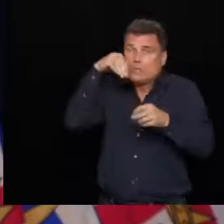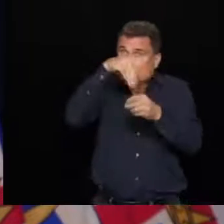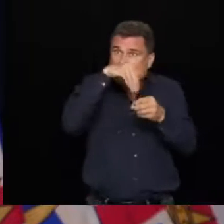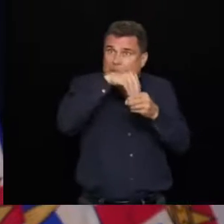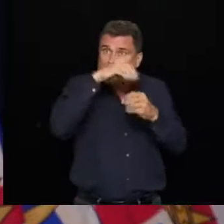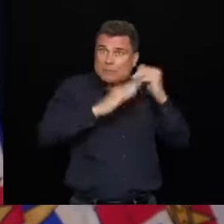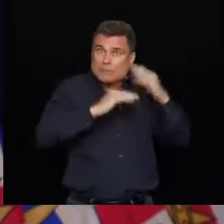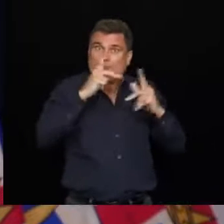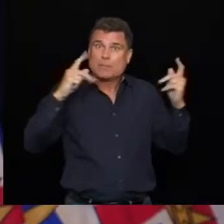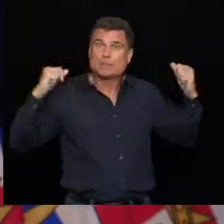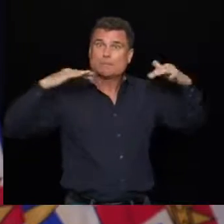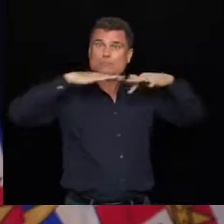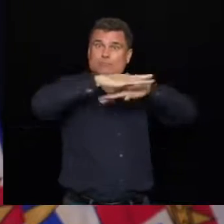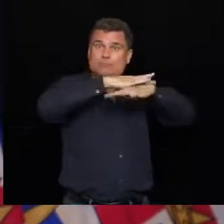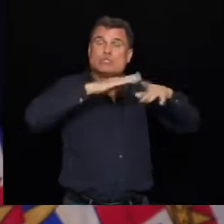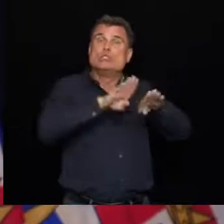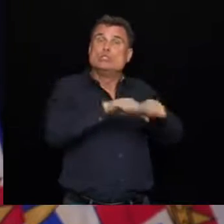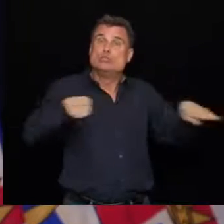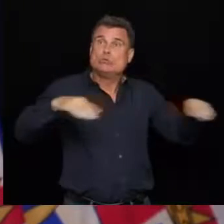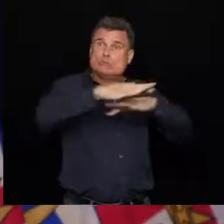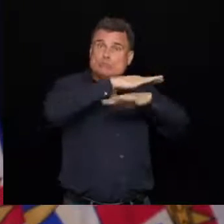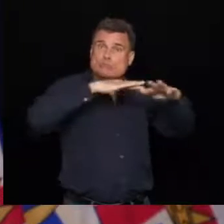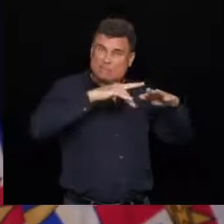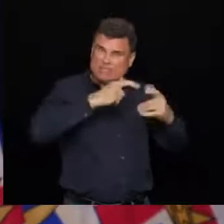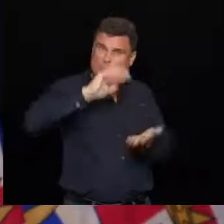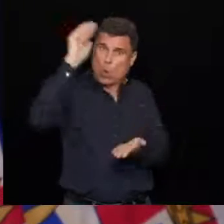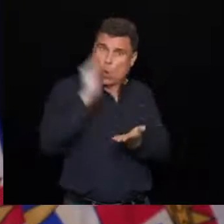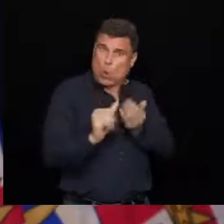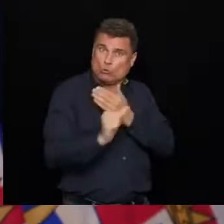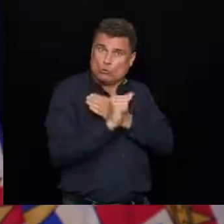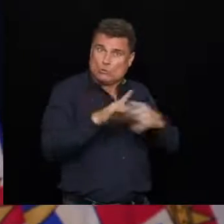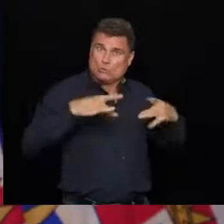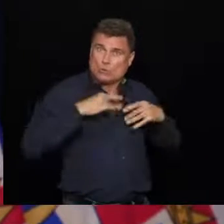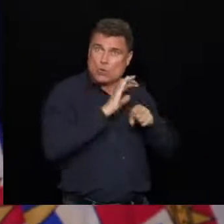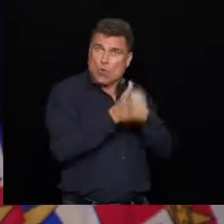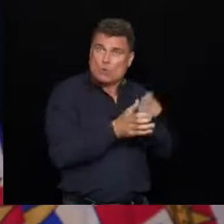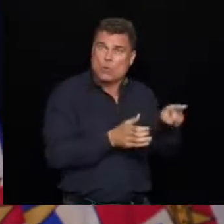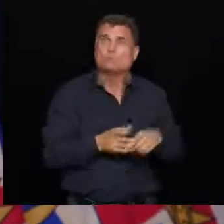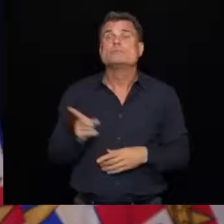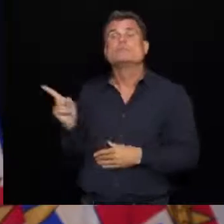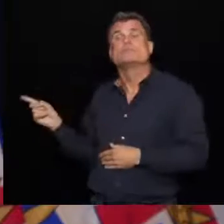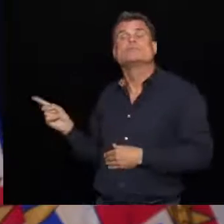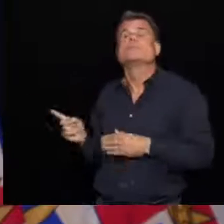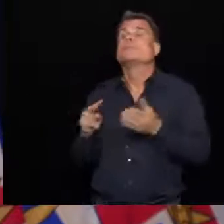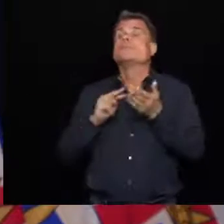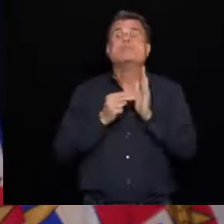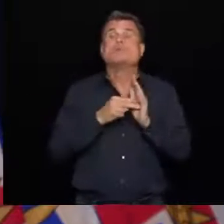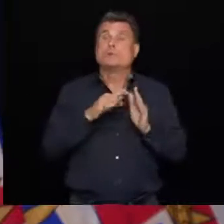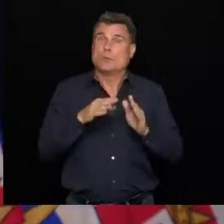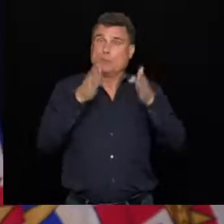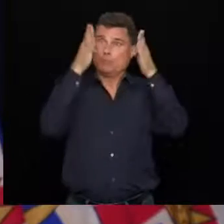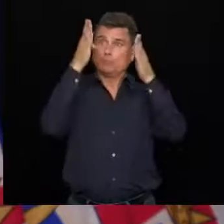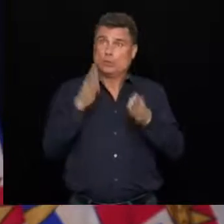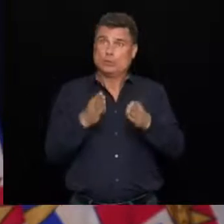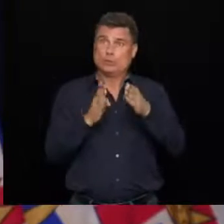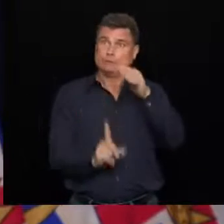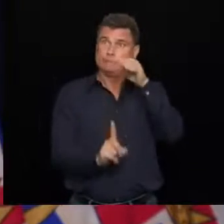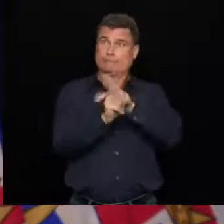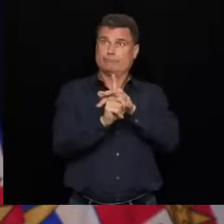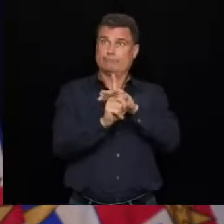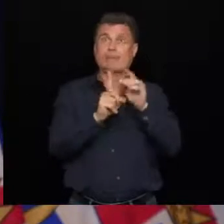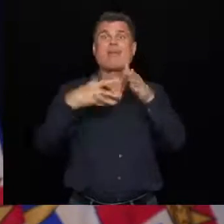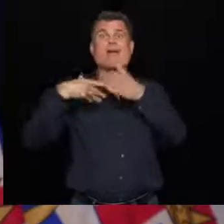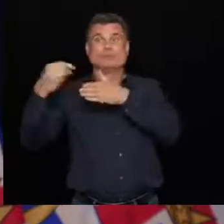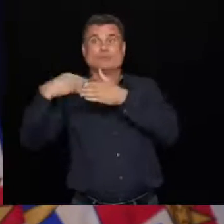it means that somebody might have been there for a very short period of time outside wearing a mask. So those are